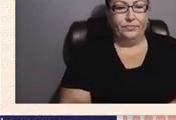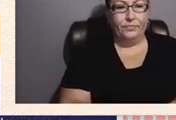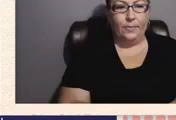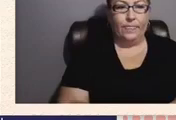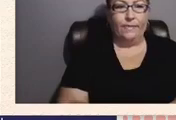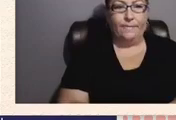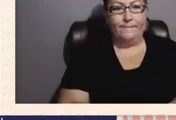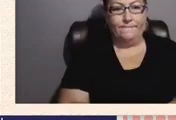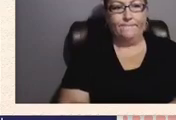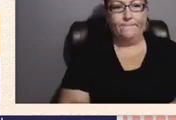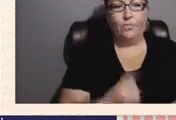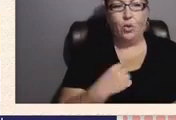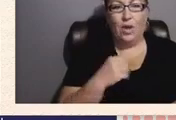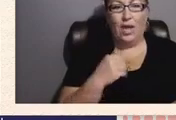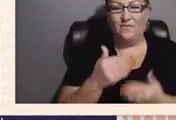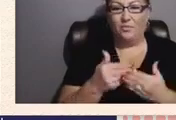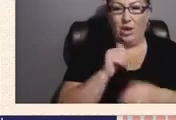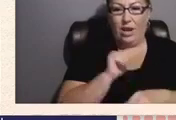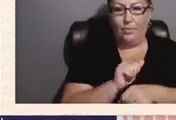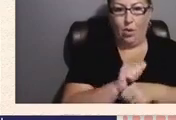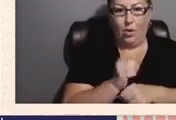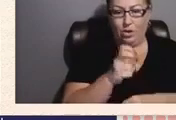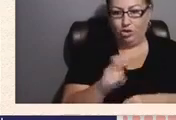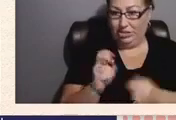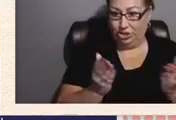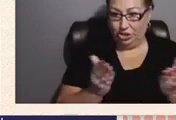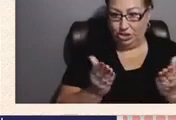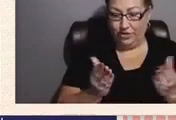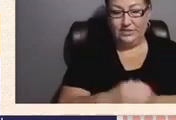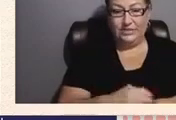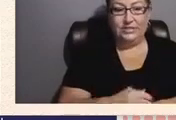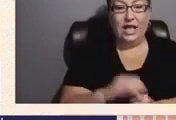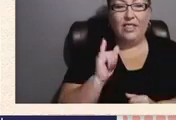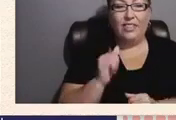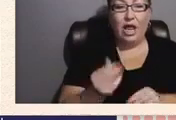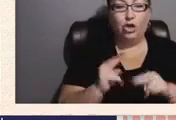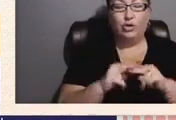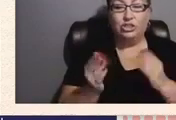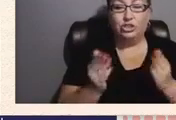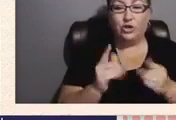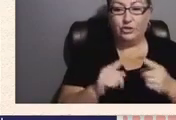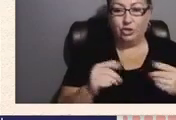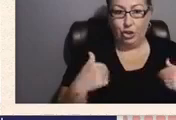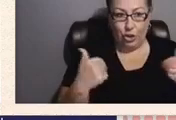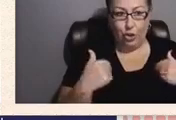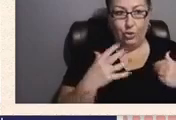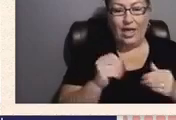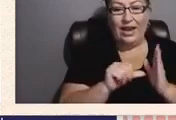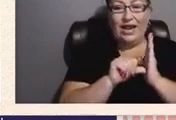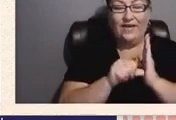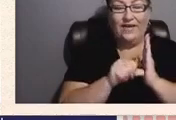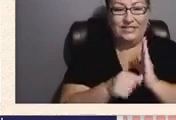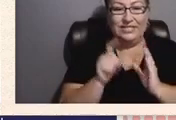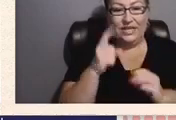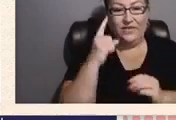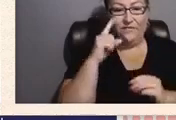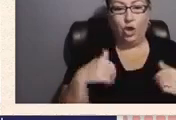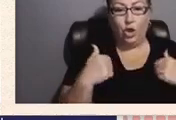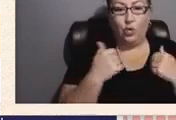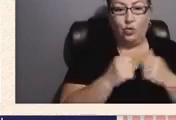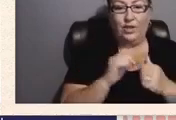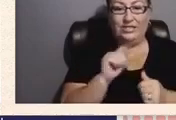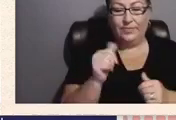So we have pre-employment transition services. So it increases service to youth and it emphasizes the need for youth with disabilities to have